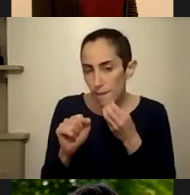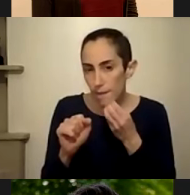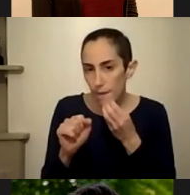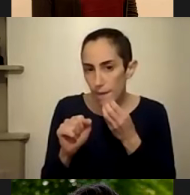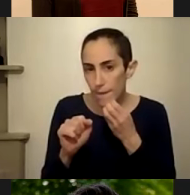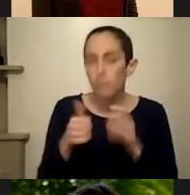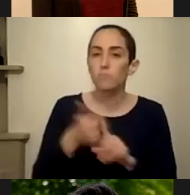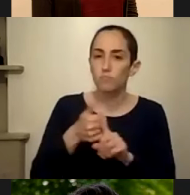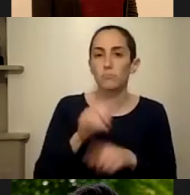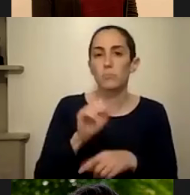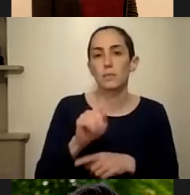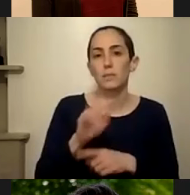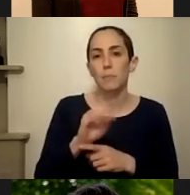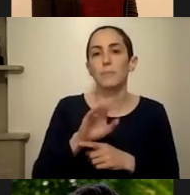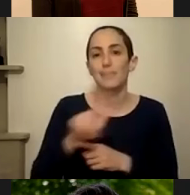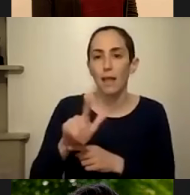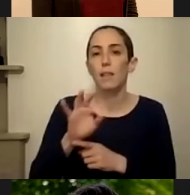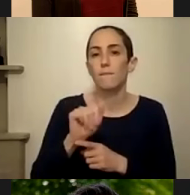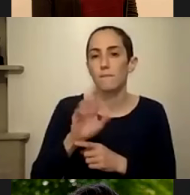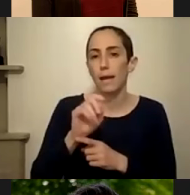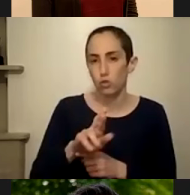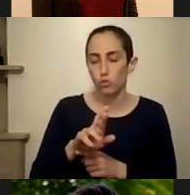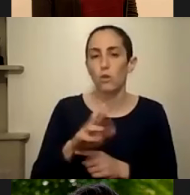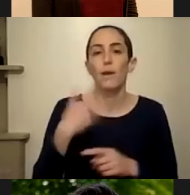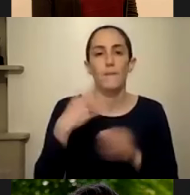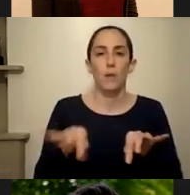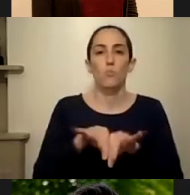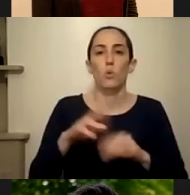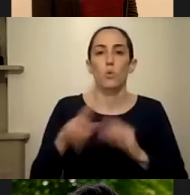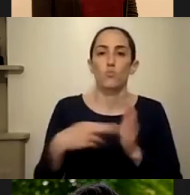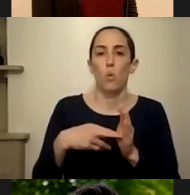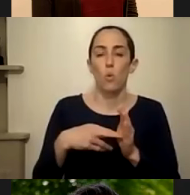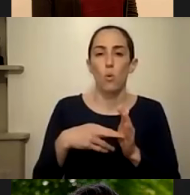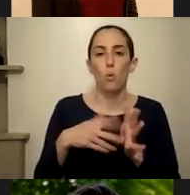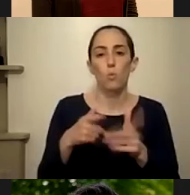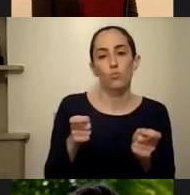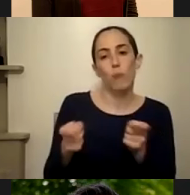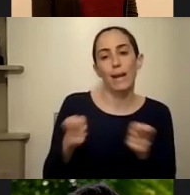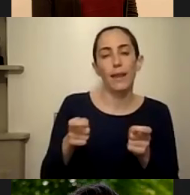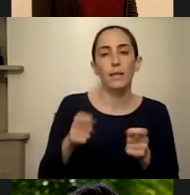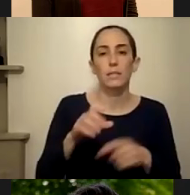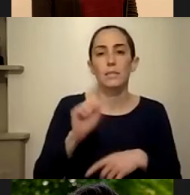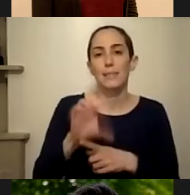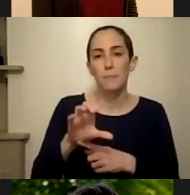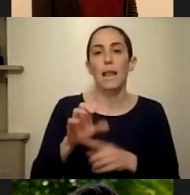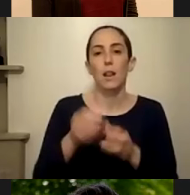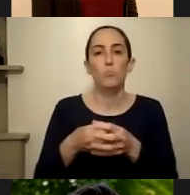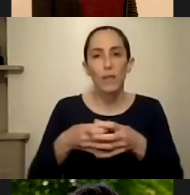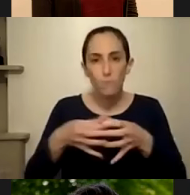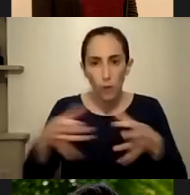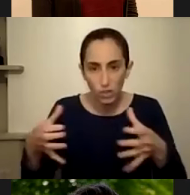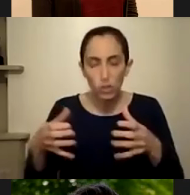cell factor is playing an important role in regulating the stem cell pr- proliferation and the maintaining